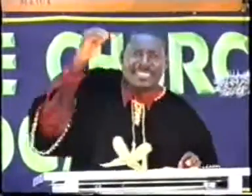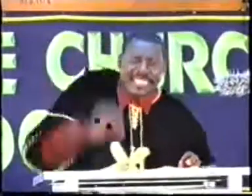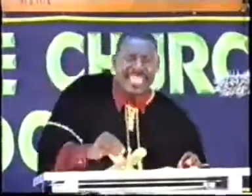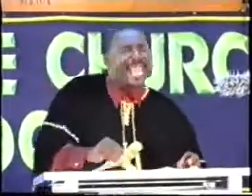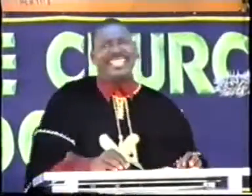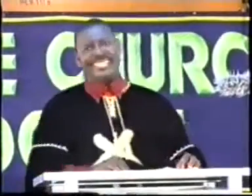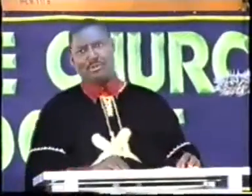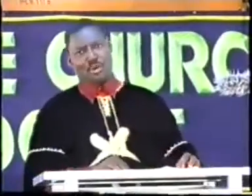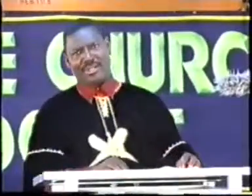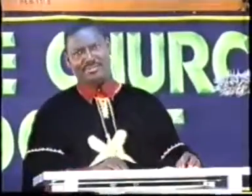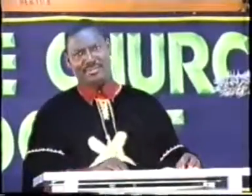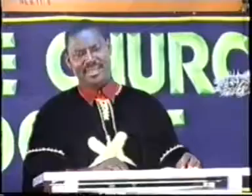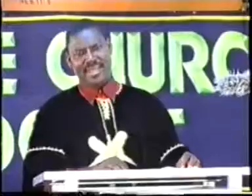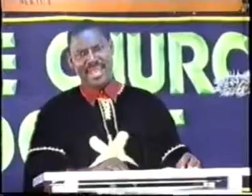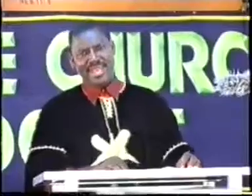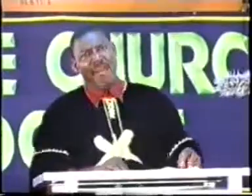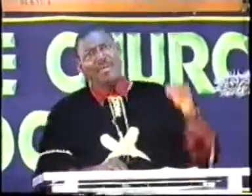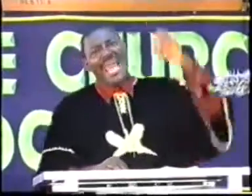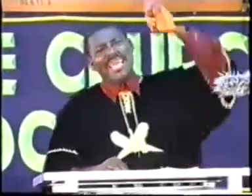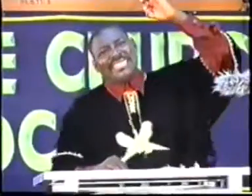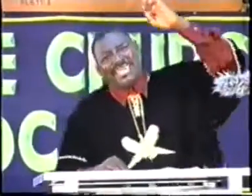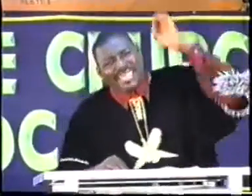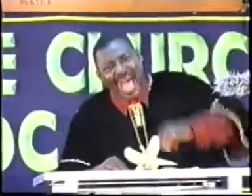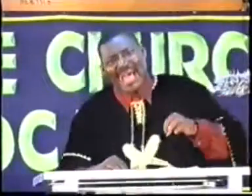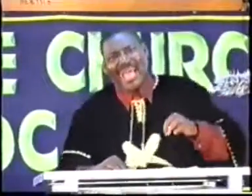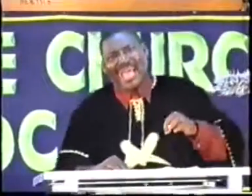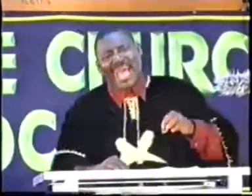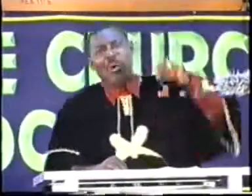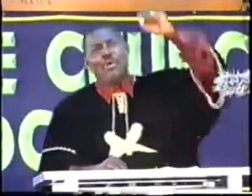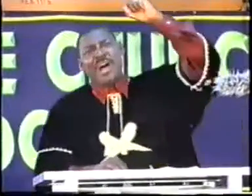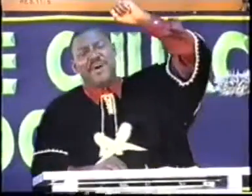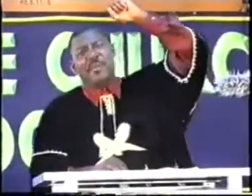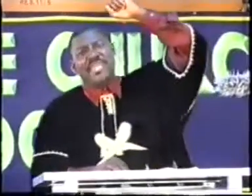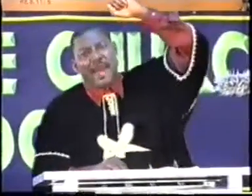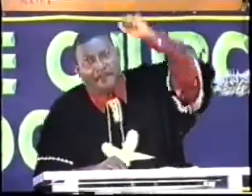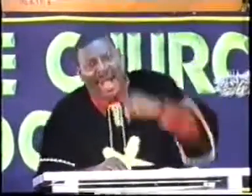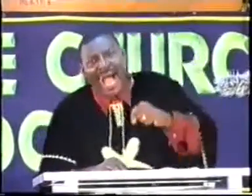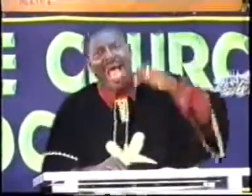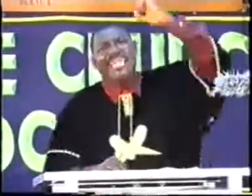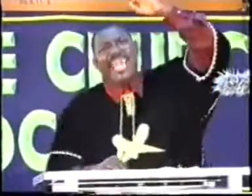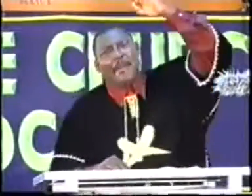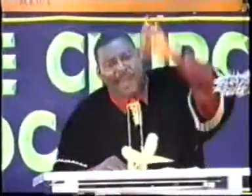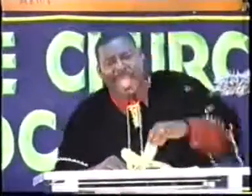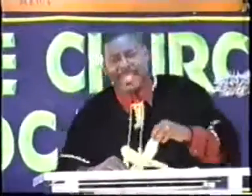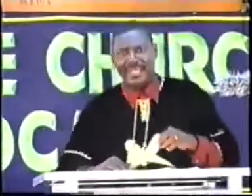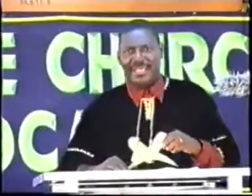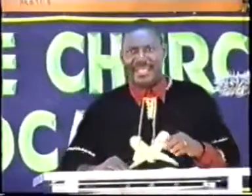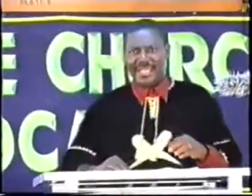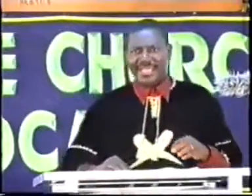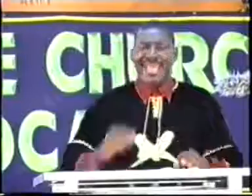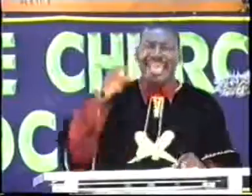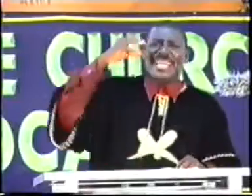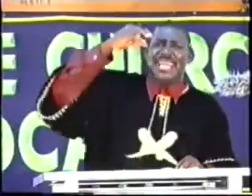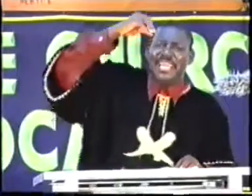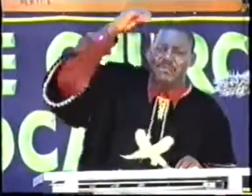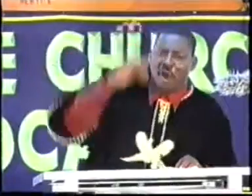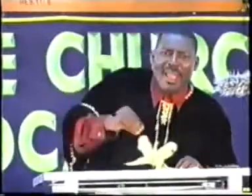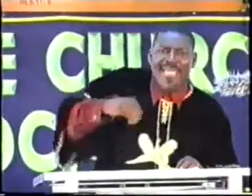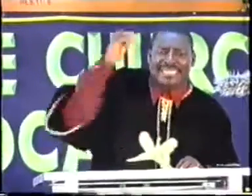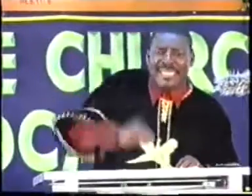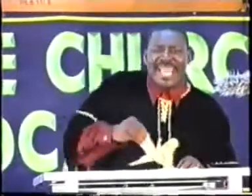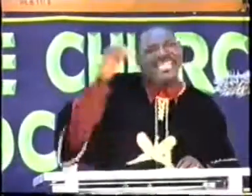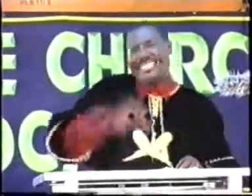Yesu nti ane ya ti asore. Na emom eye sika ane honam fam niamma a ye pe. Ye ni aye ye